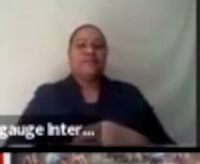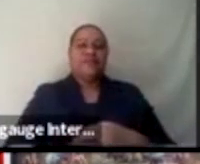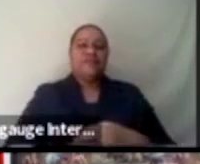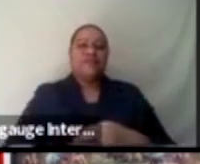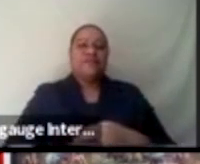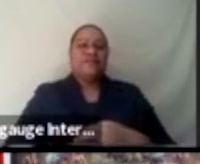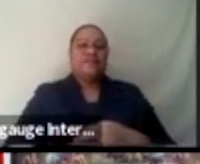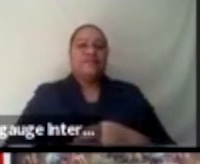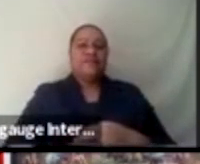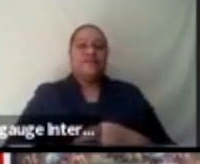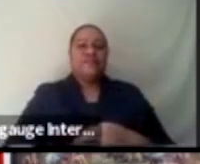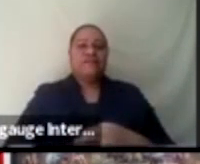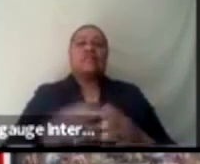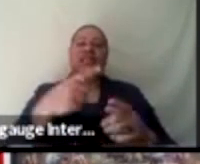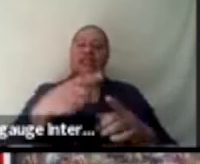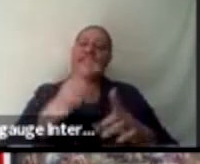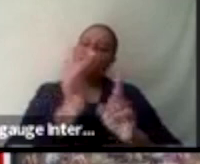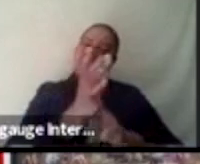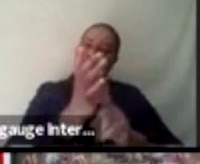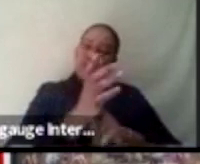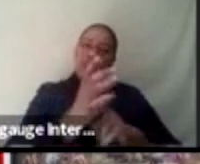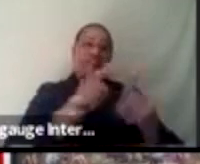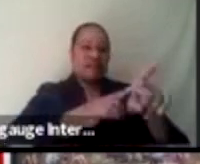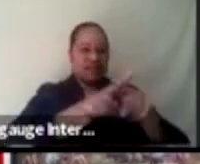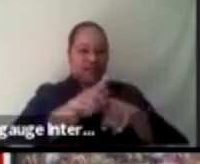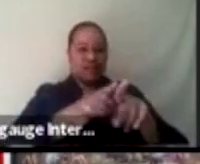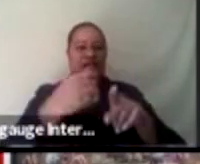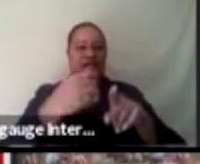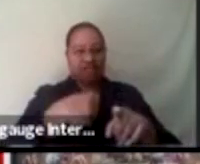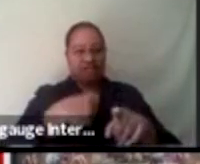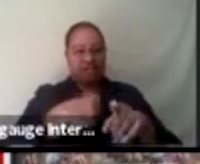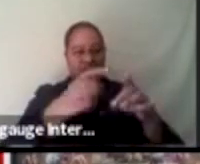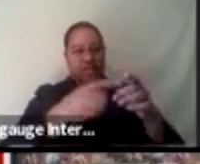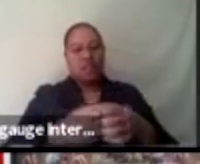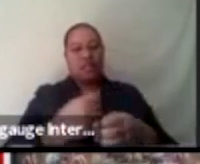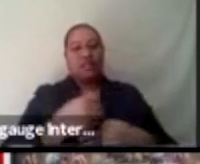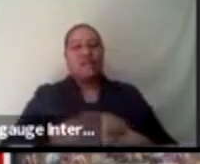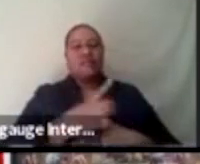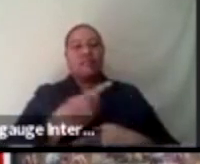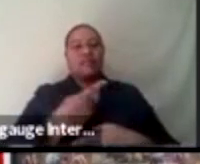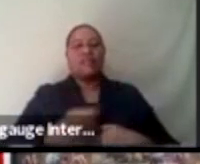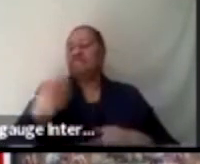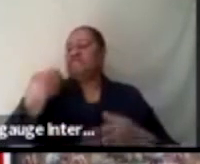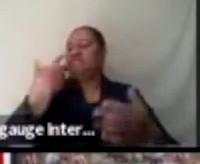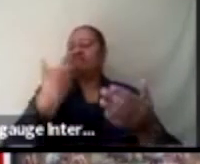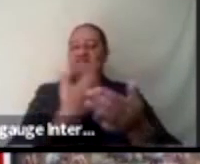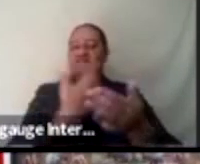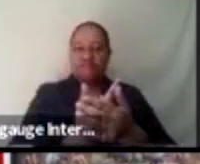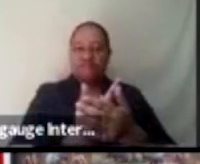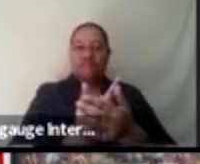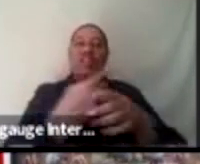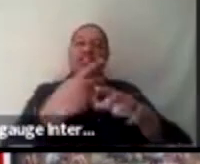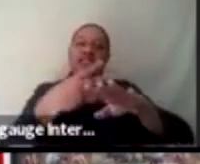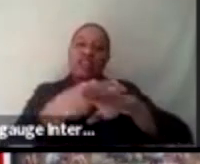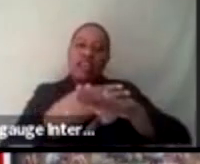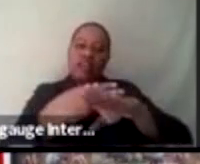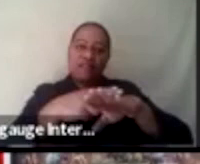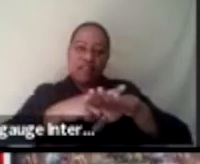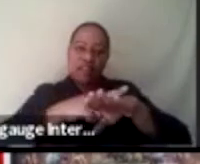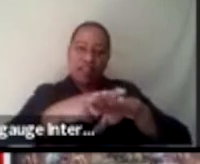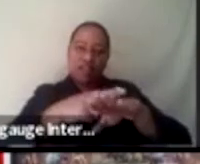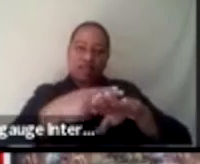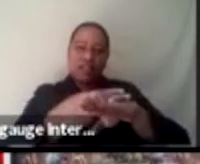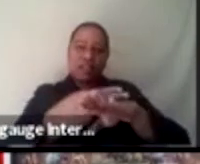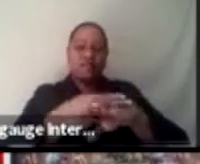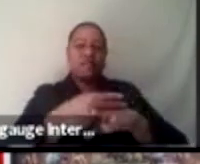There is an important lesson that I've always held on to from my years of service in our Navy. A good captain